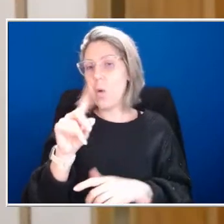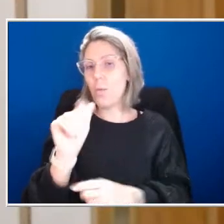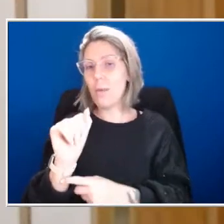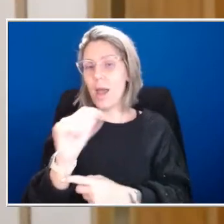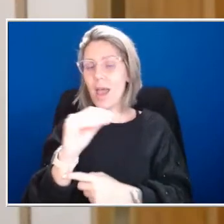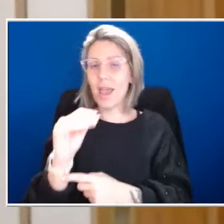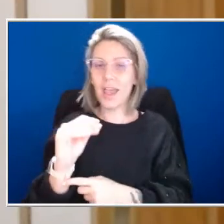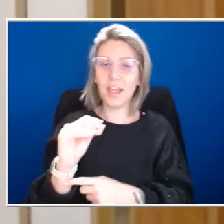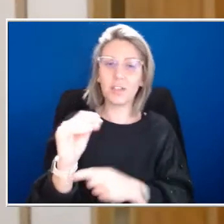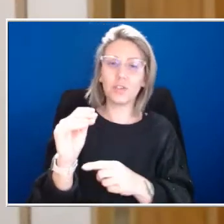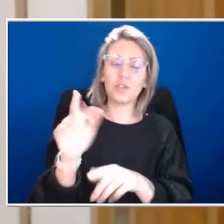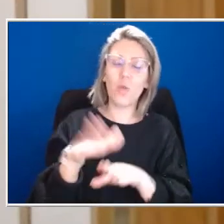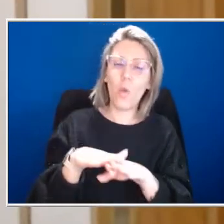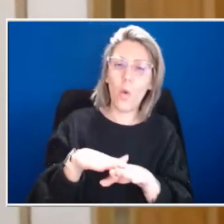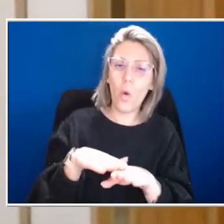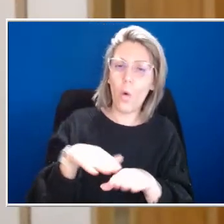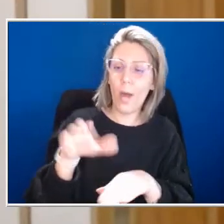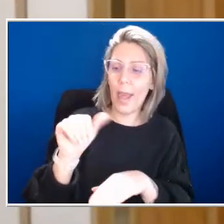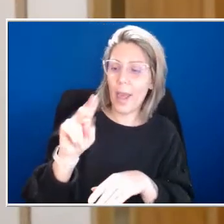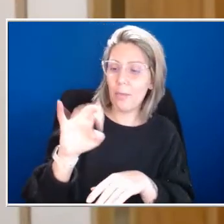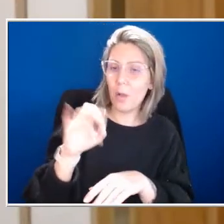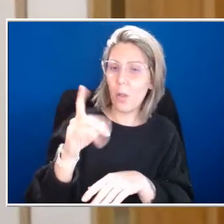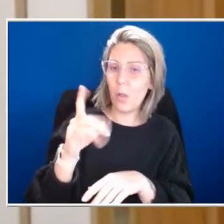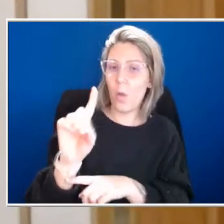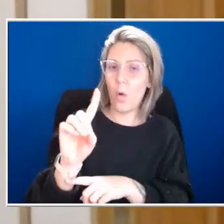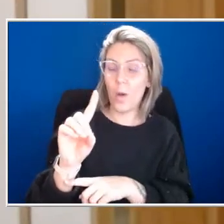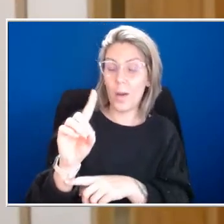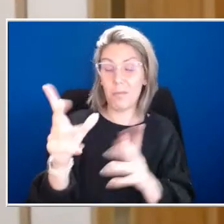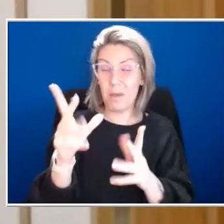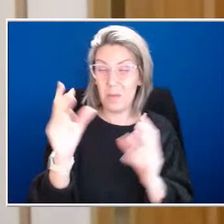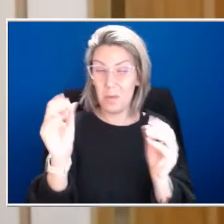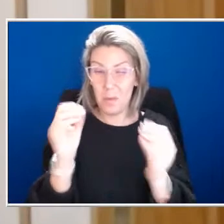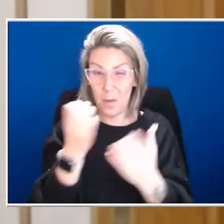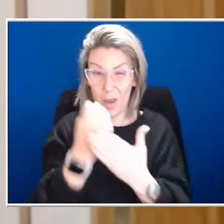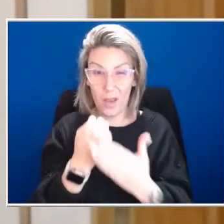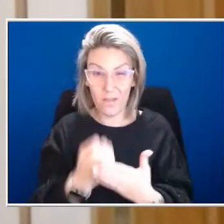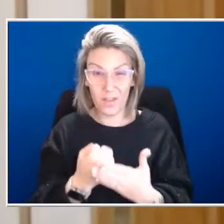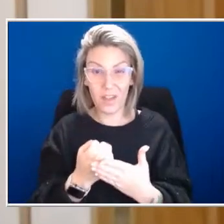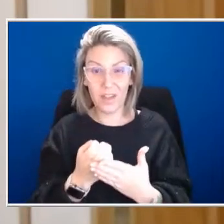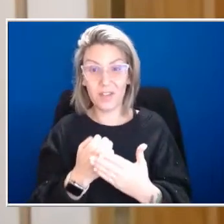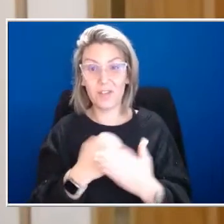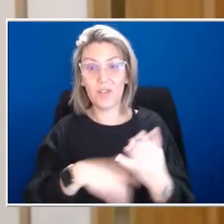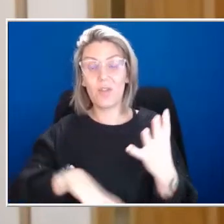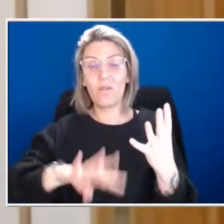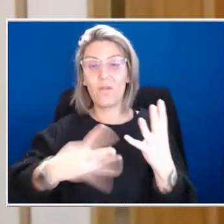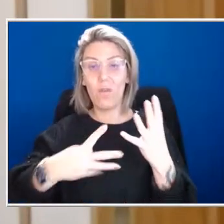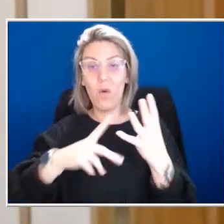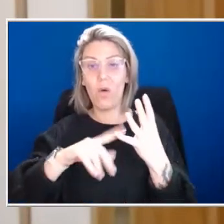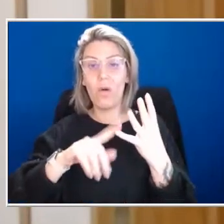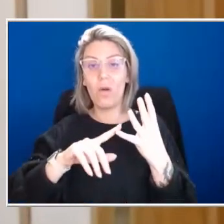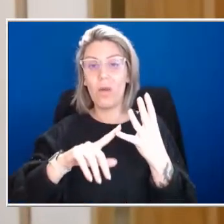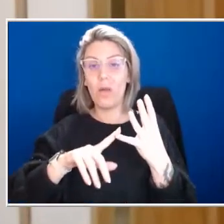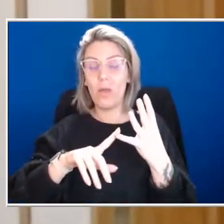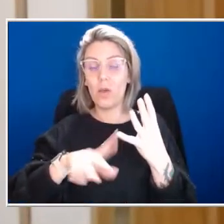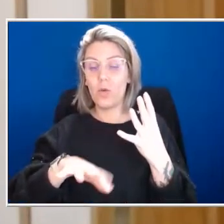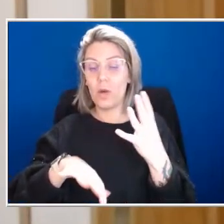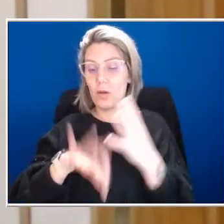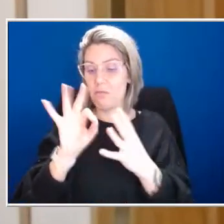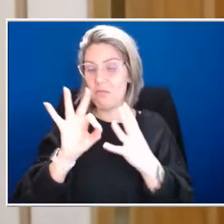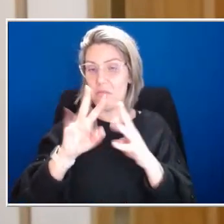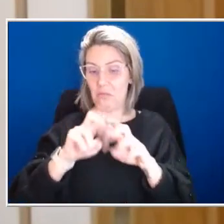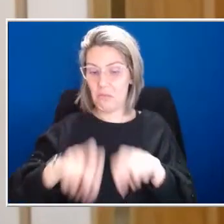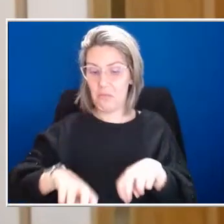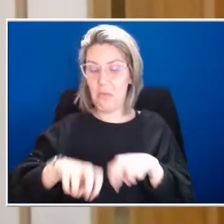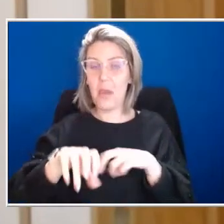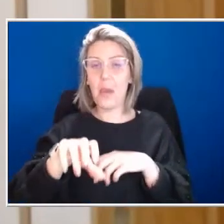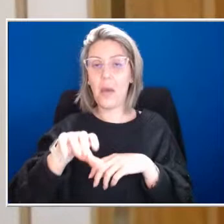build it while there is no evidence in the blood, in the bone marrow. So next step would be to do biopsy of that organ. For example,